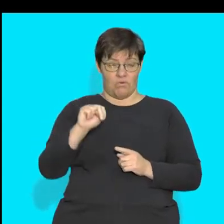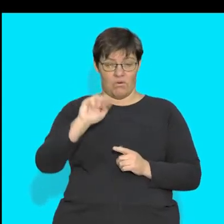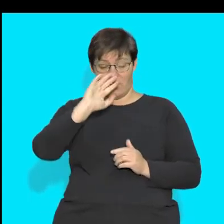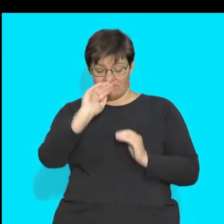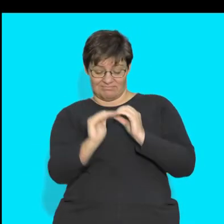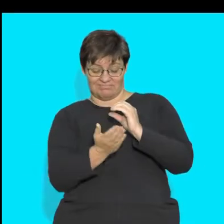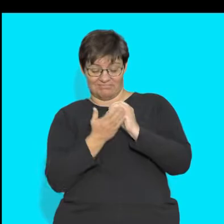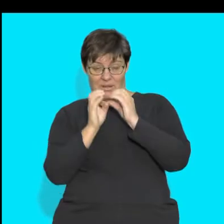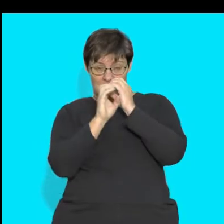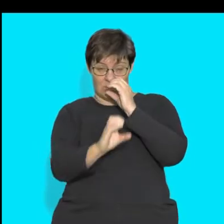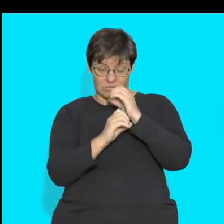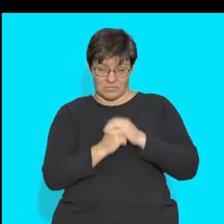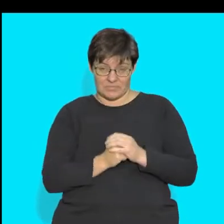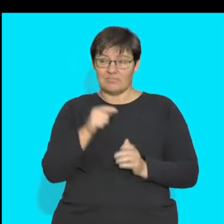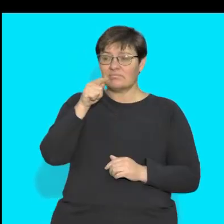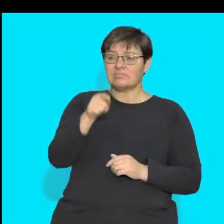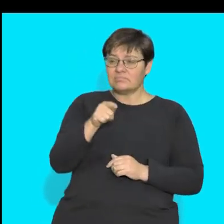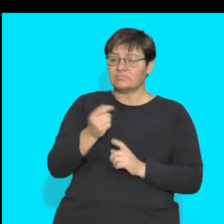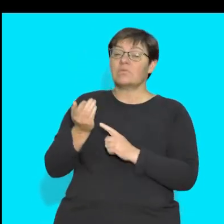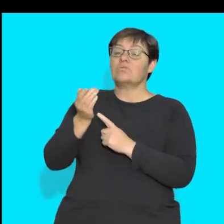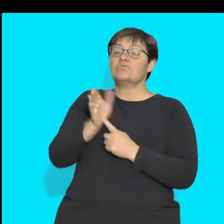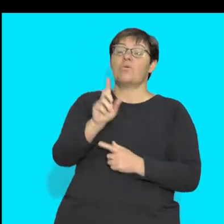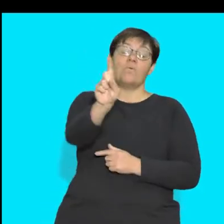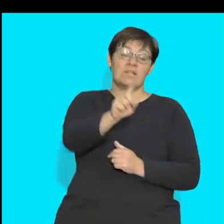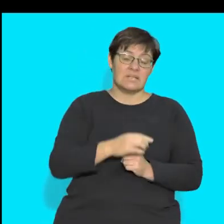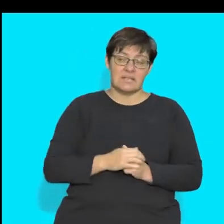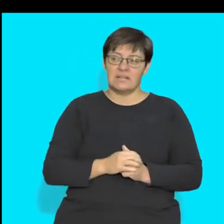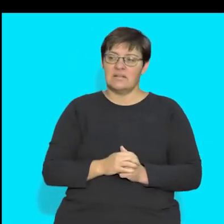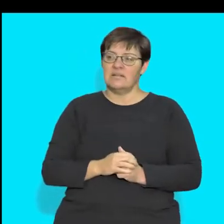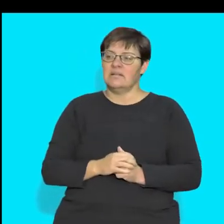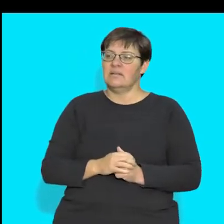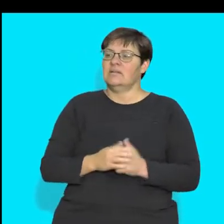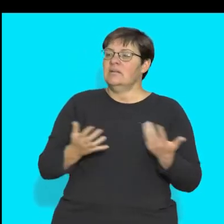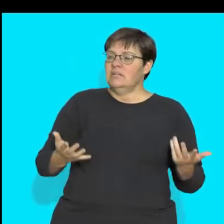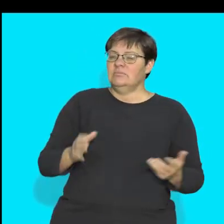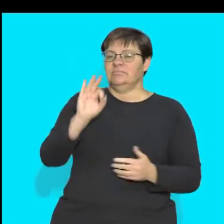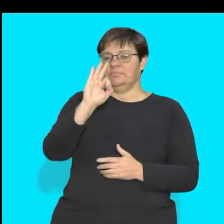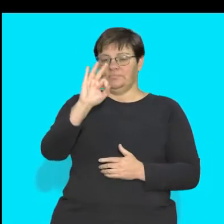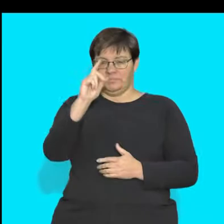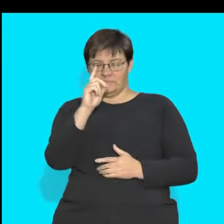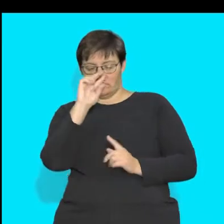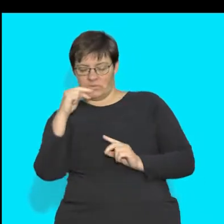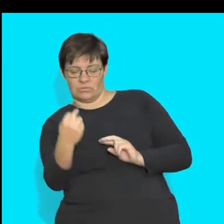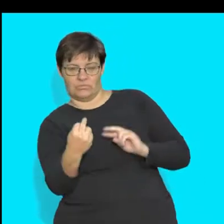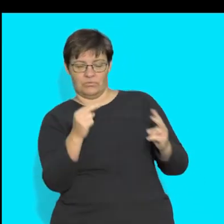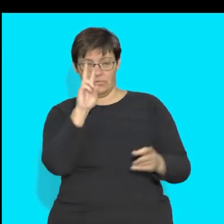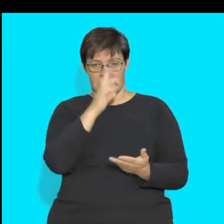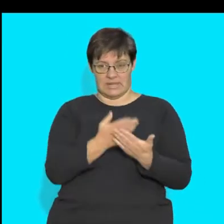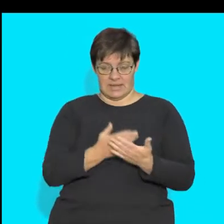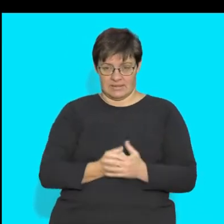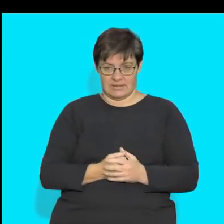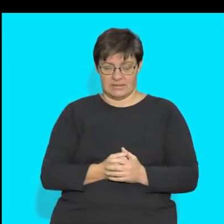over here, okay, this is a microscope that shows us organisms in 3D. Now,